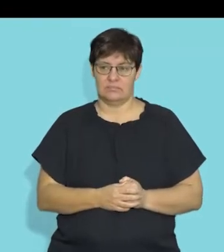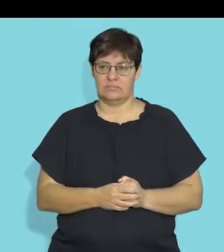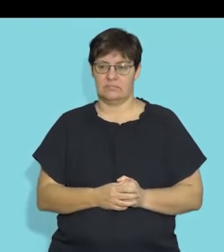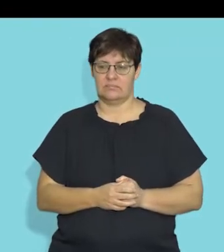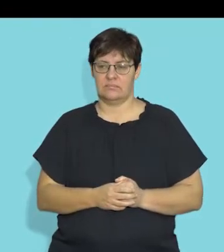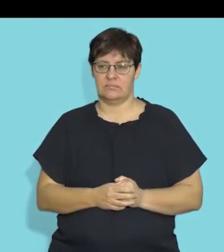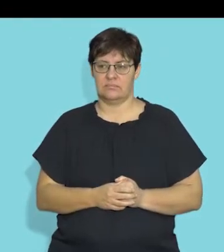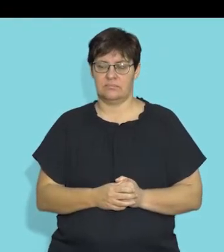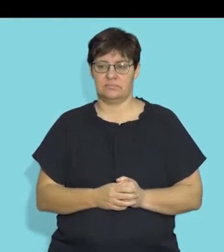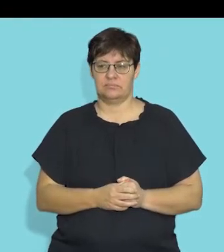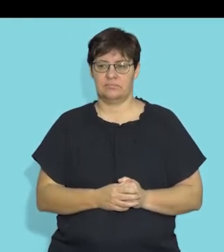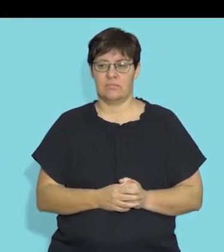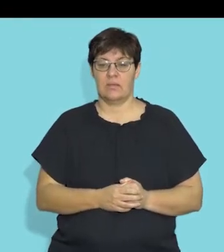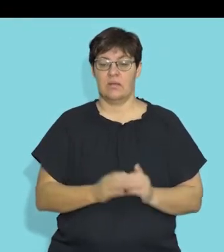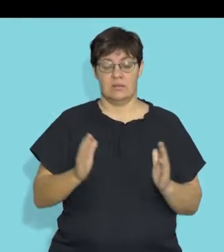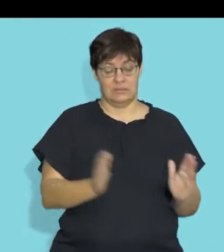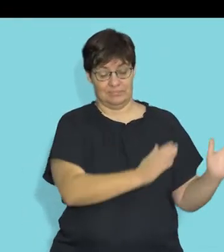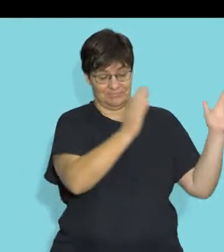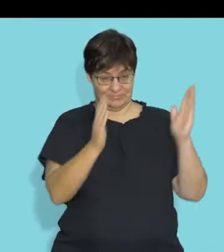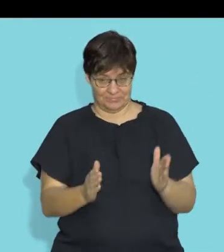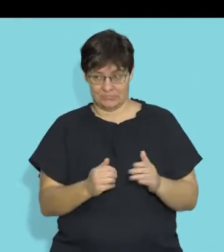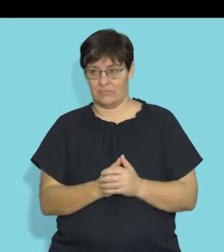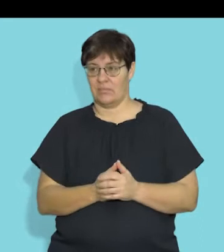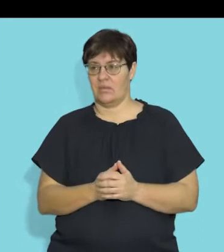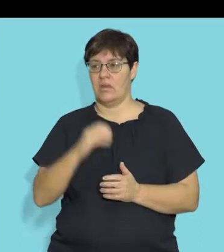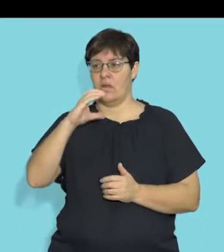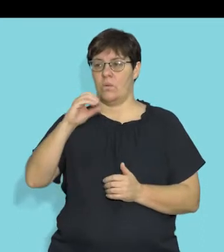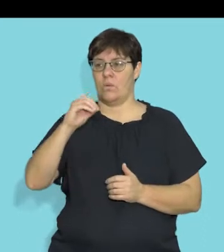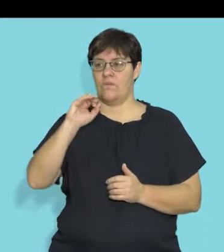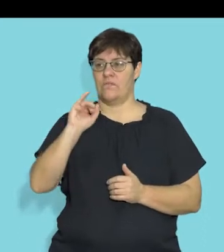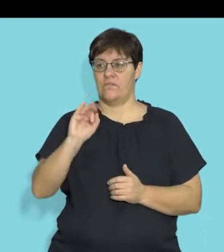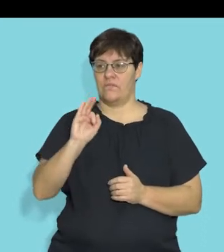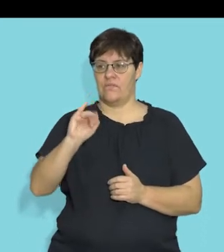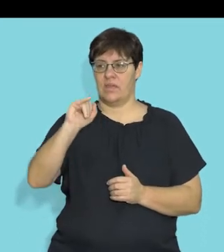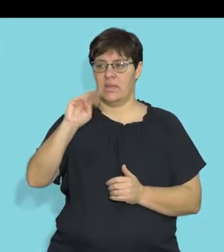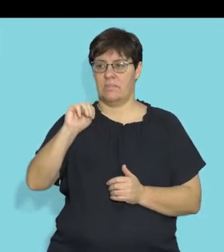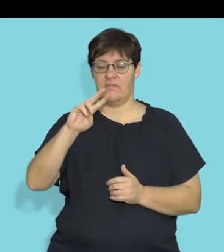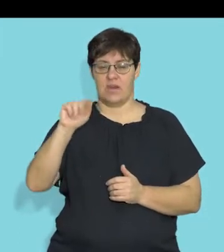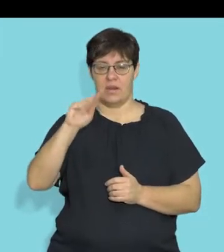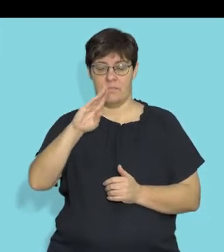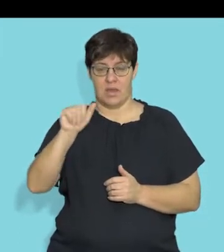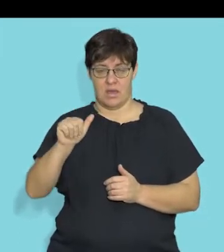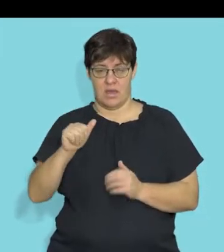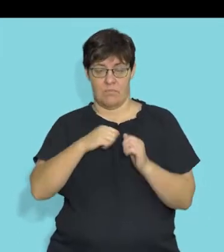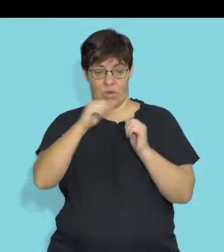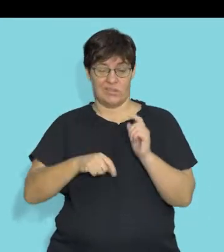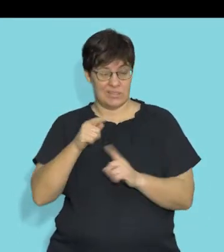The next branch we're looking at now, obviously, is the Kofivamba branch, and this is where our emphasis is